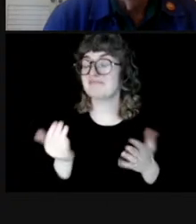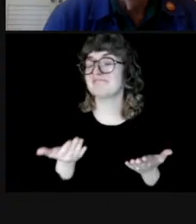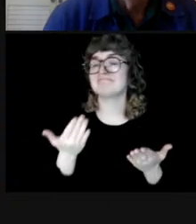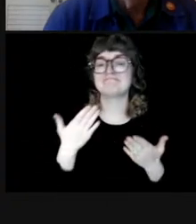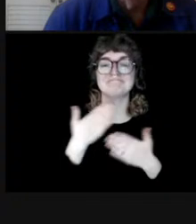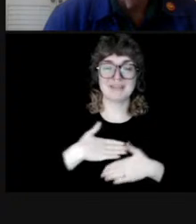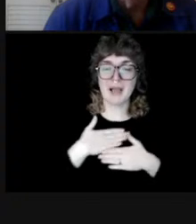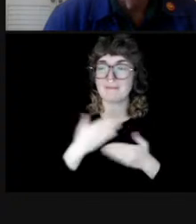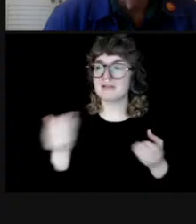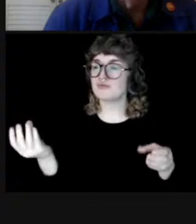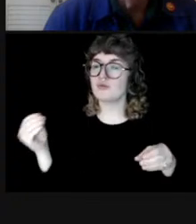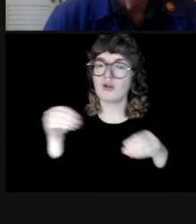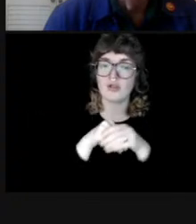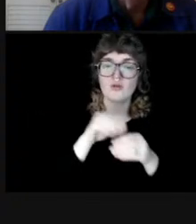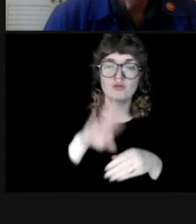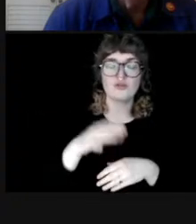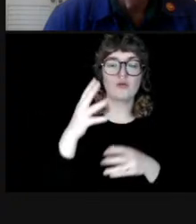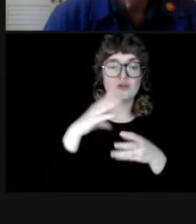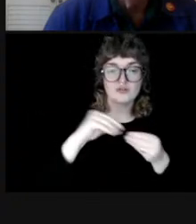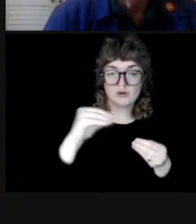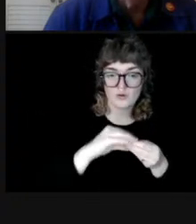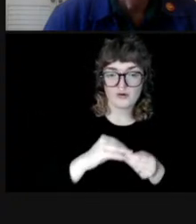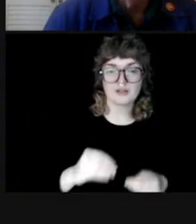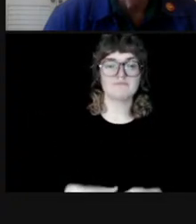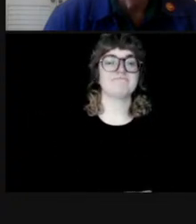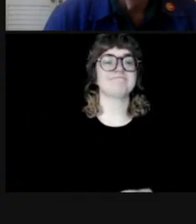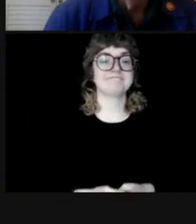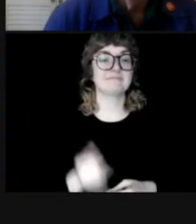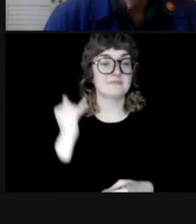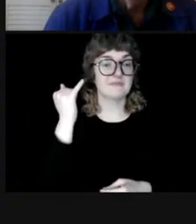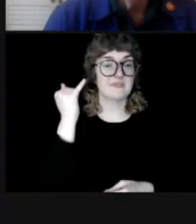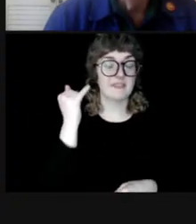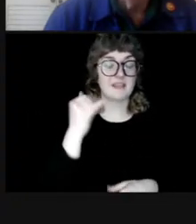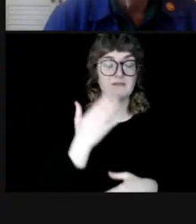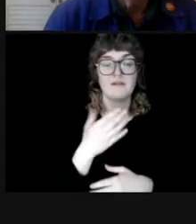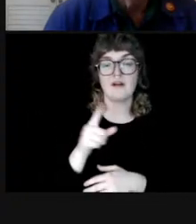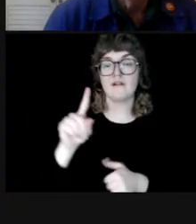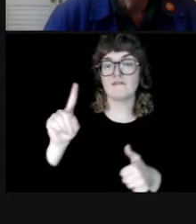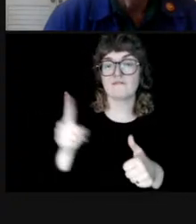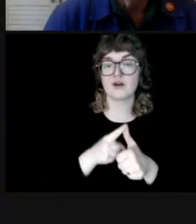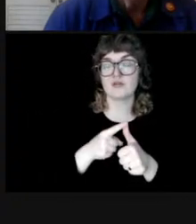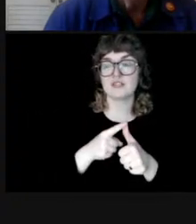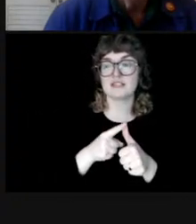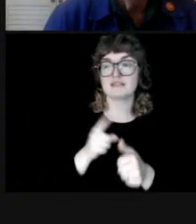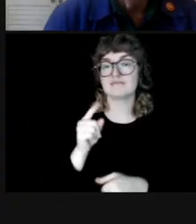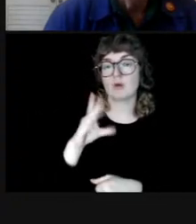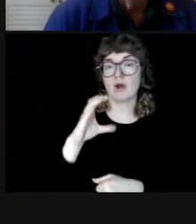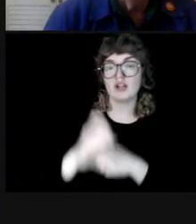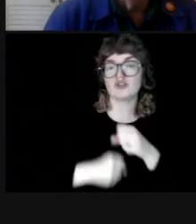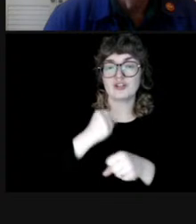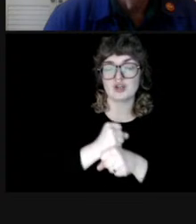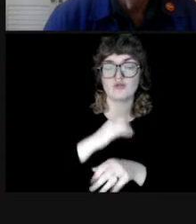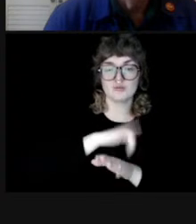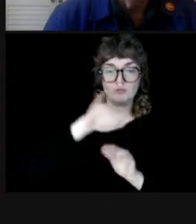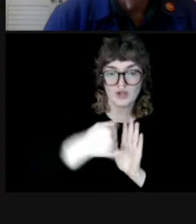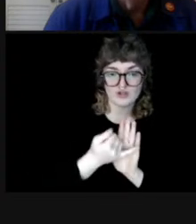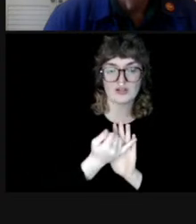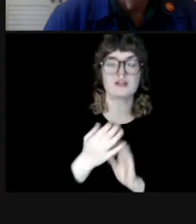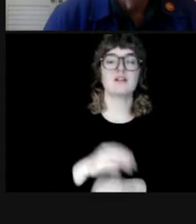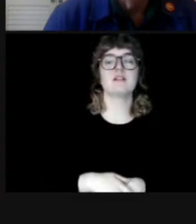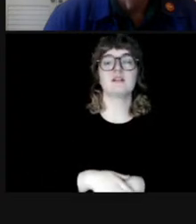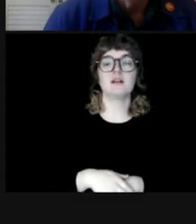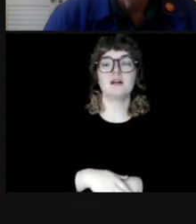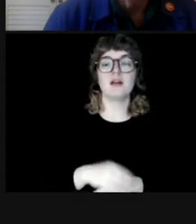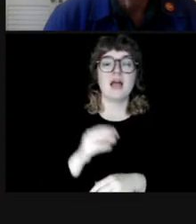The Maryland Mosaic is a product of the Maryland Four Centuries Project. If the mosaic succeeds, you may see Maryland 400